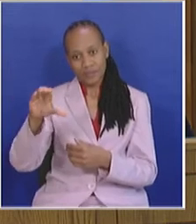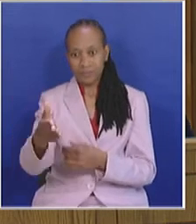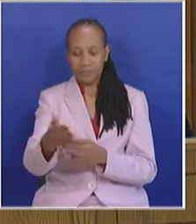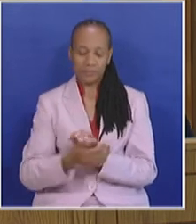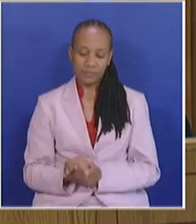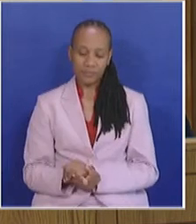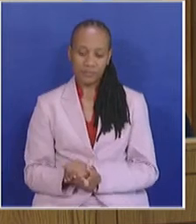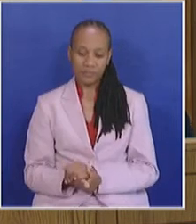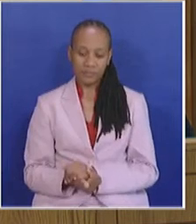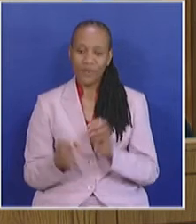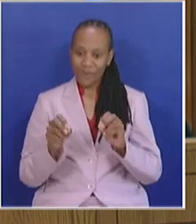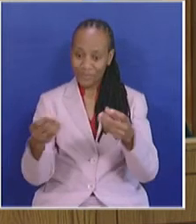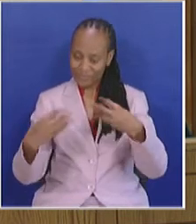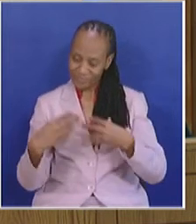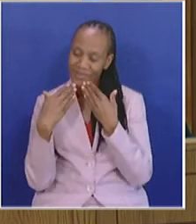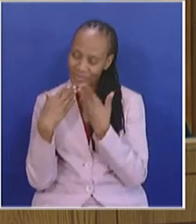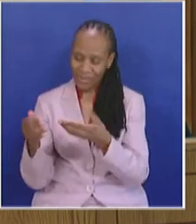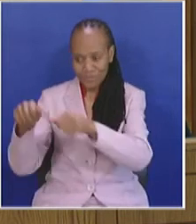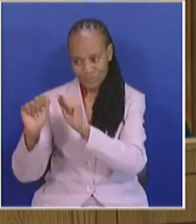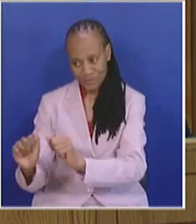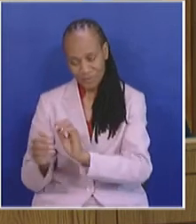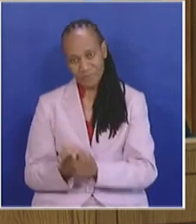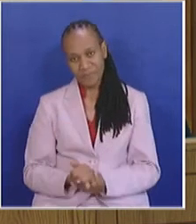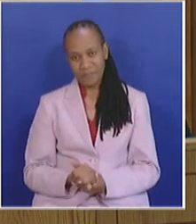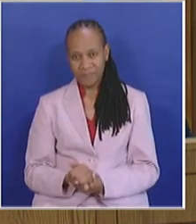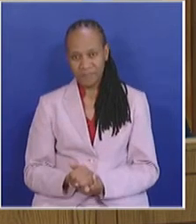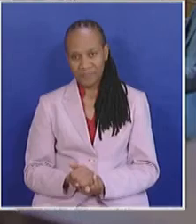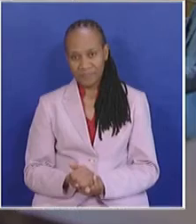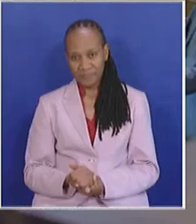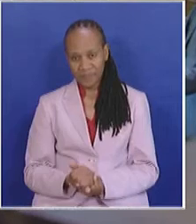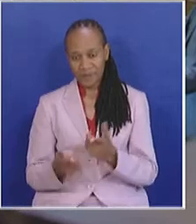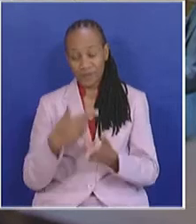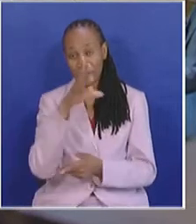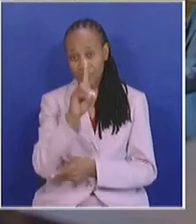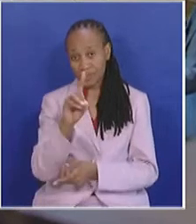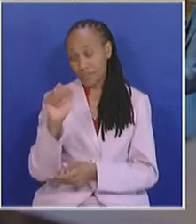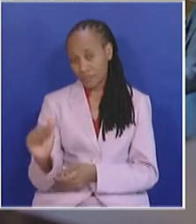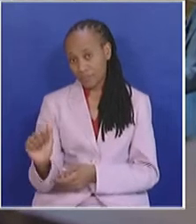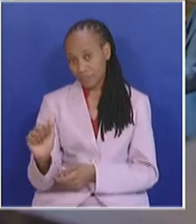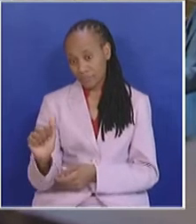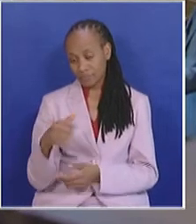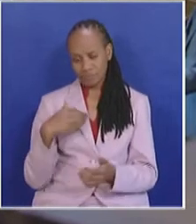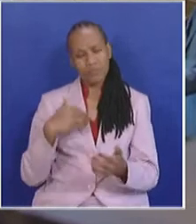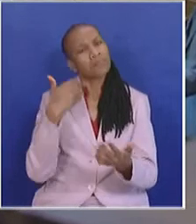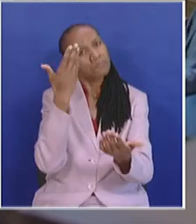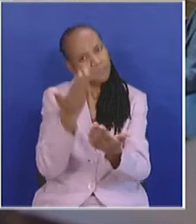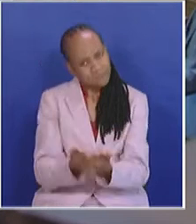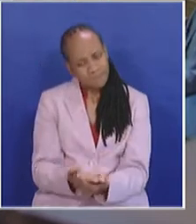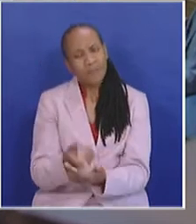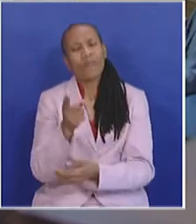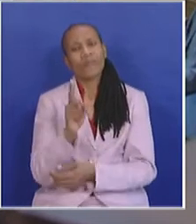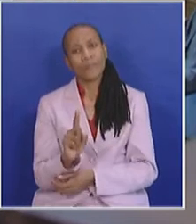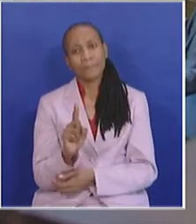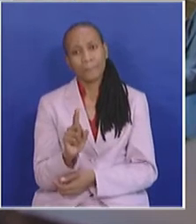Thank you for the opportunity, Honorable Chairperson. On behalf of the Democratic Alliance, I hereby wish to move without